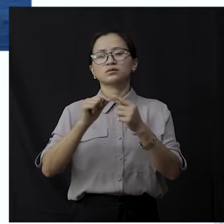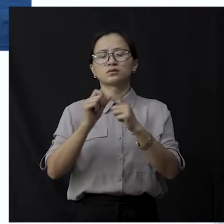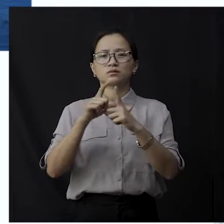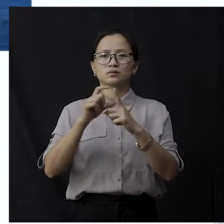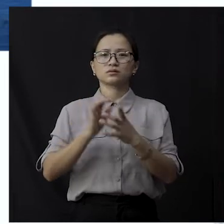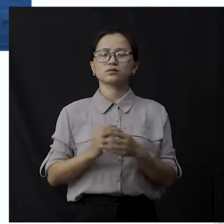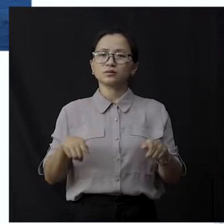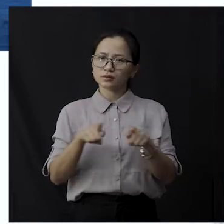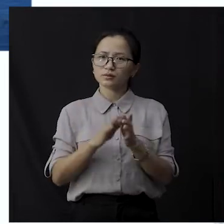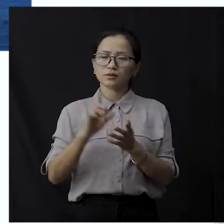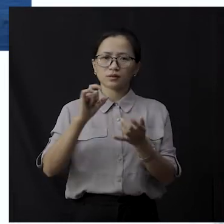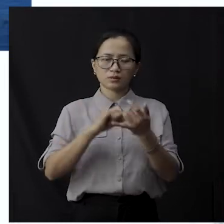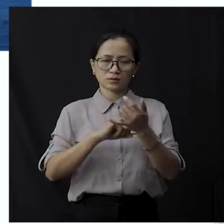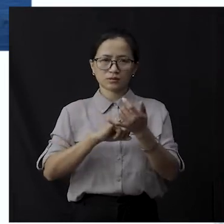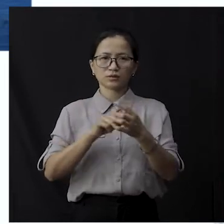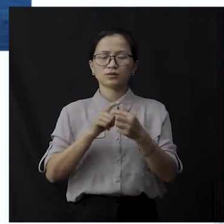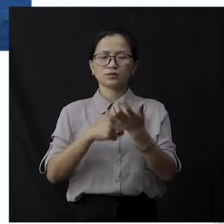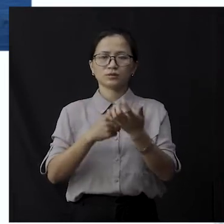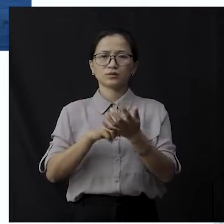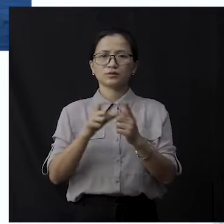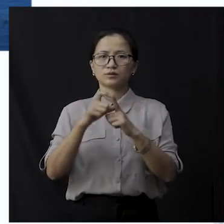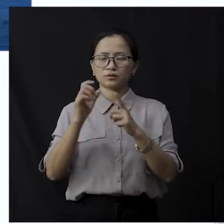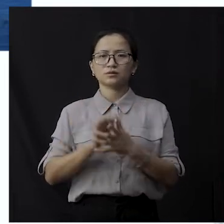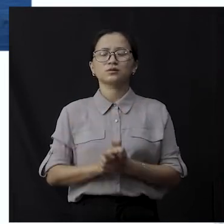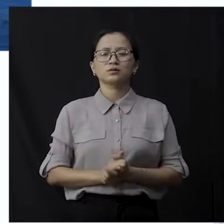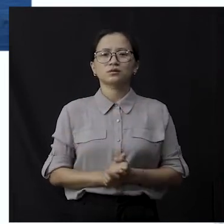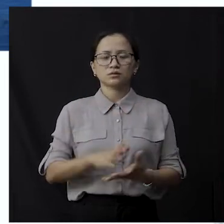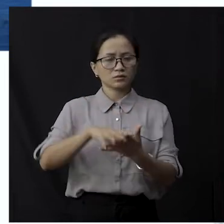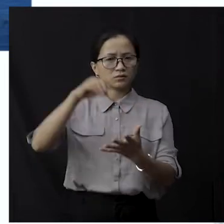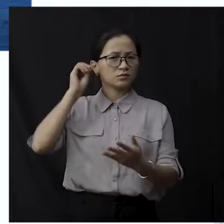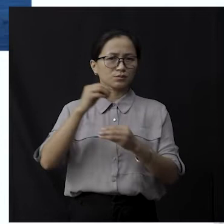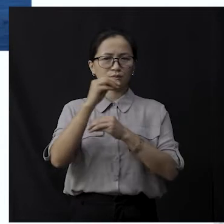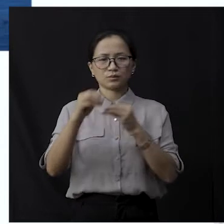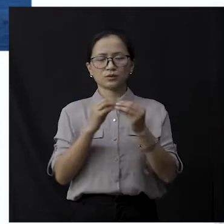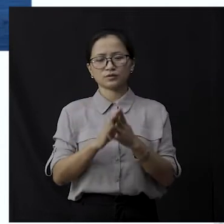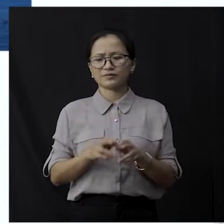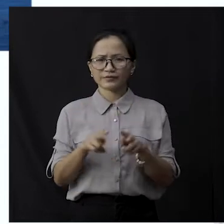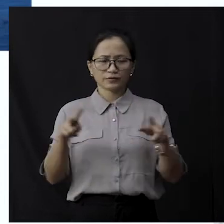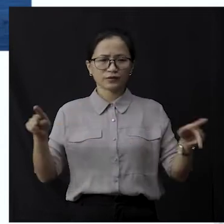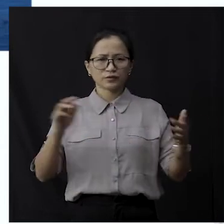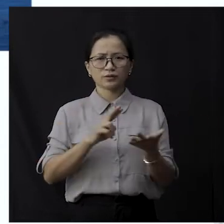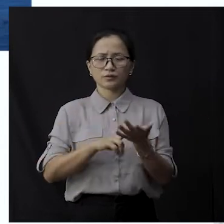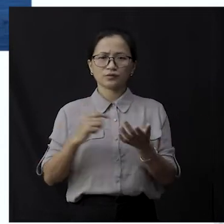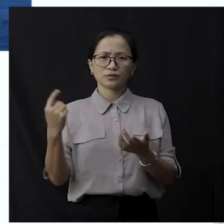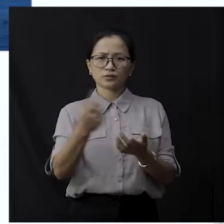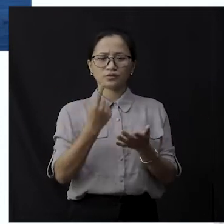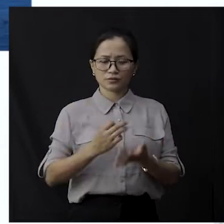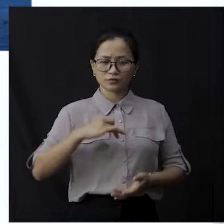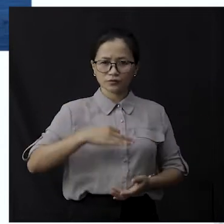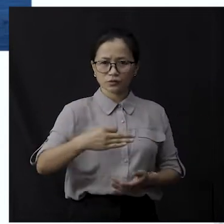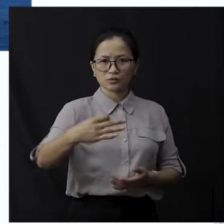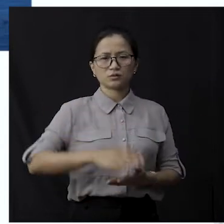so students, we have learned about different types of natural features around